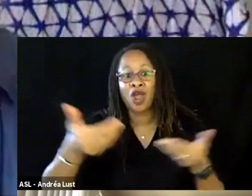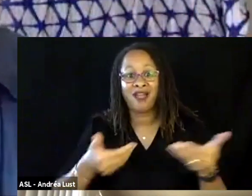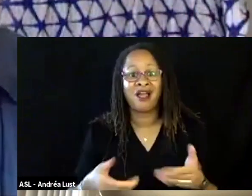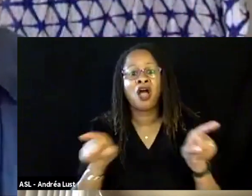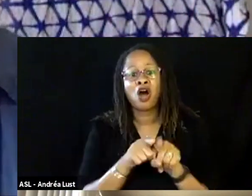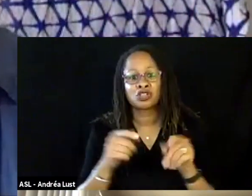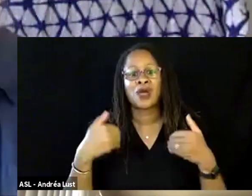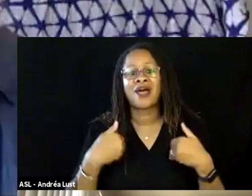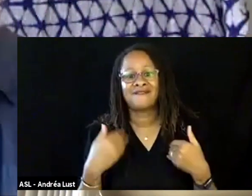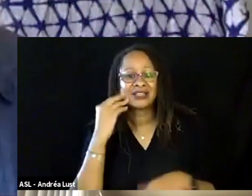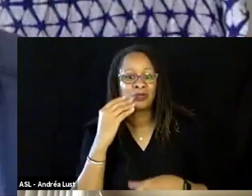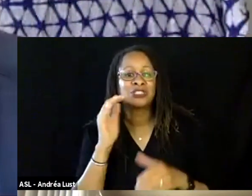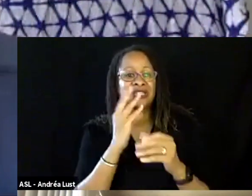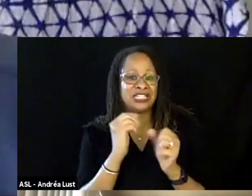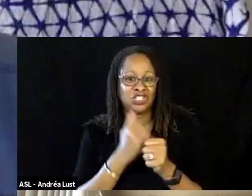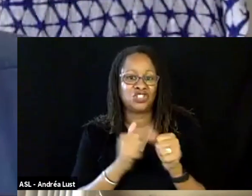have experience in these areas.